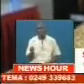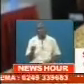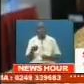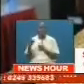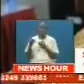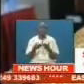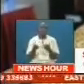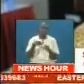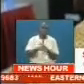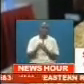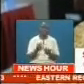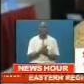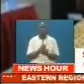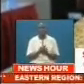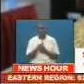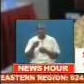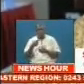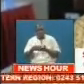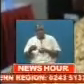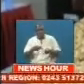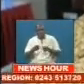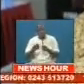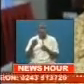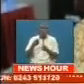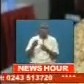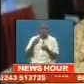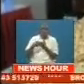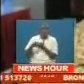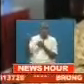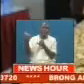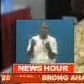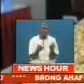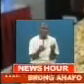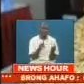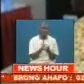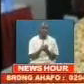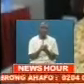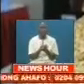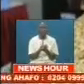brought into the country to regulate the importation of such